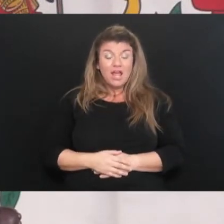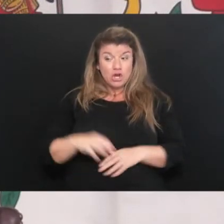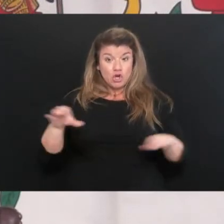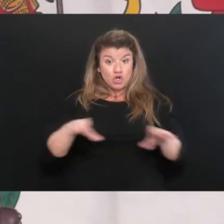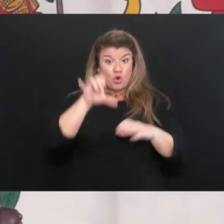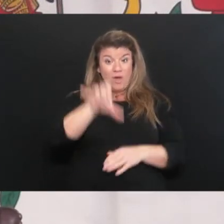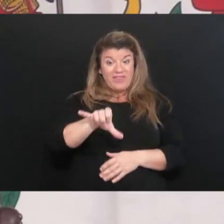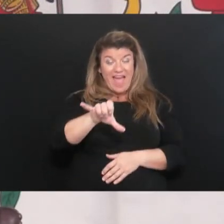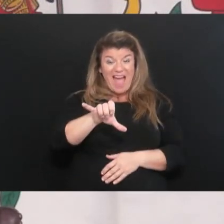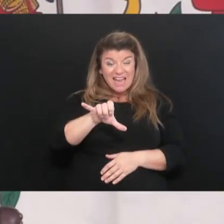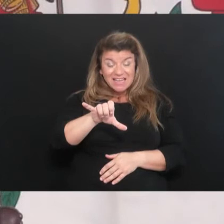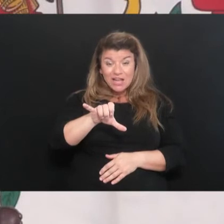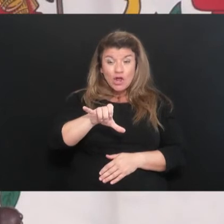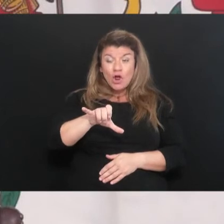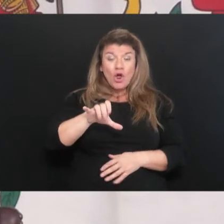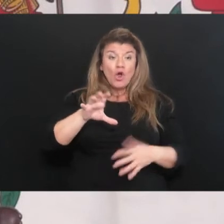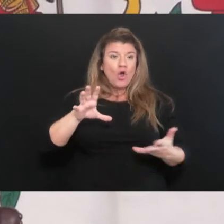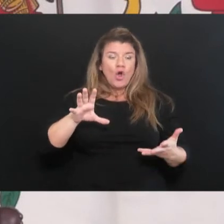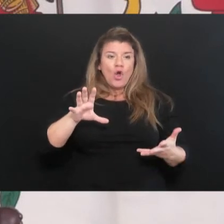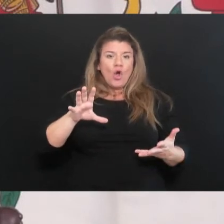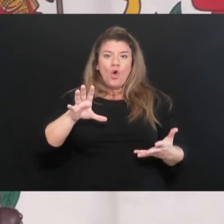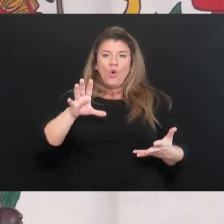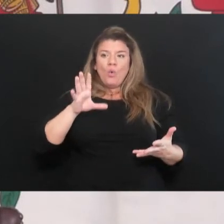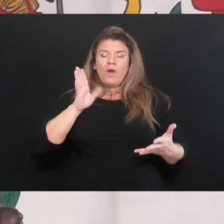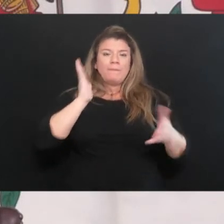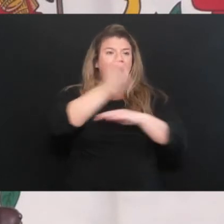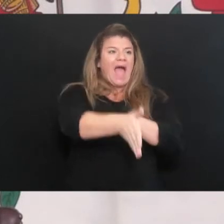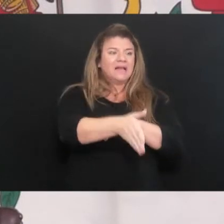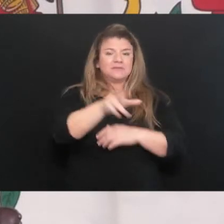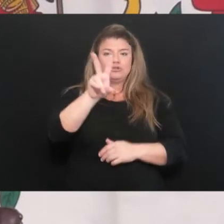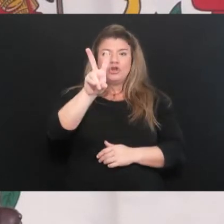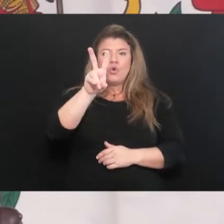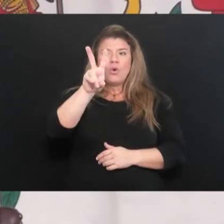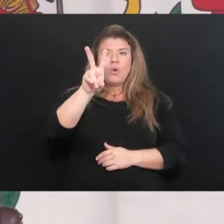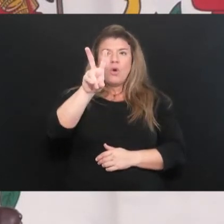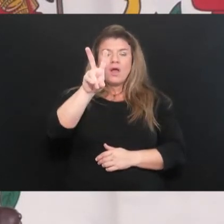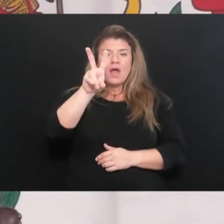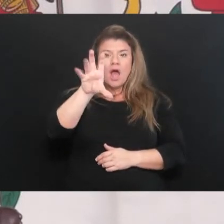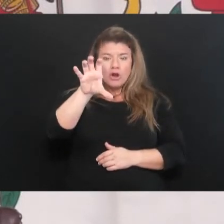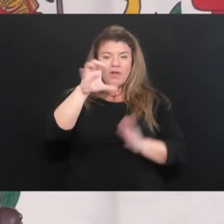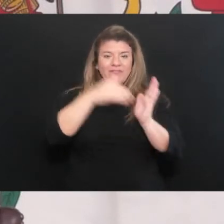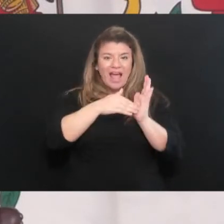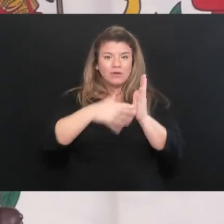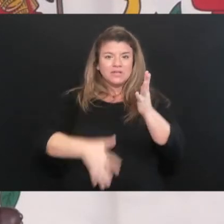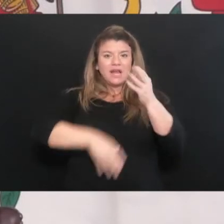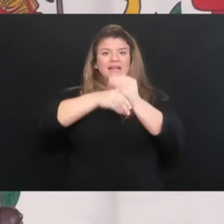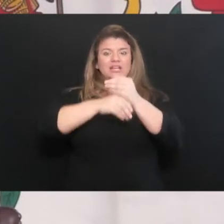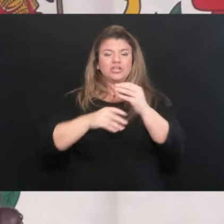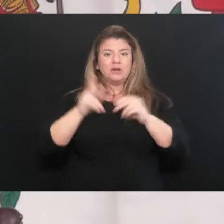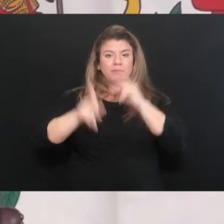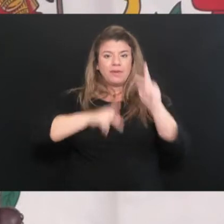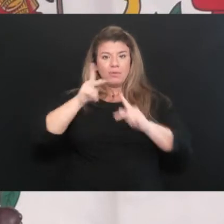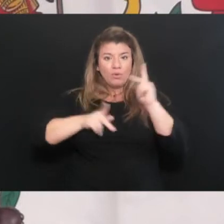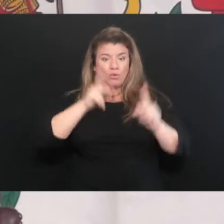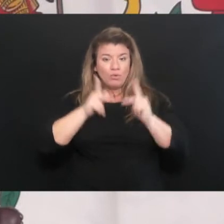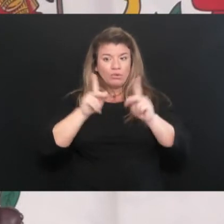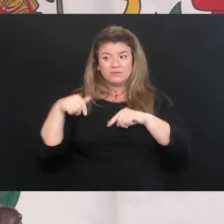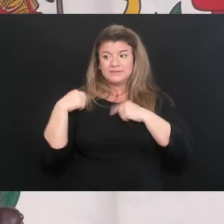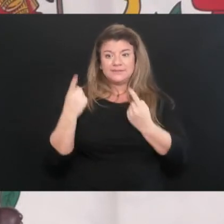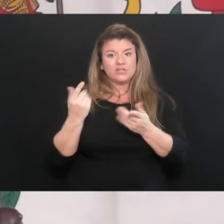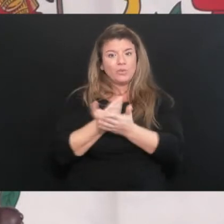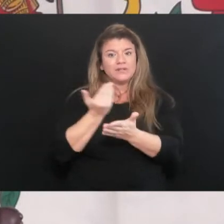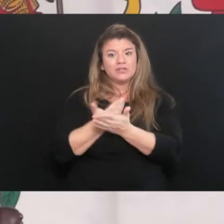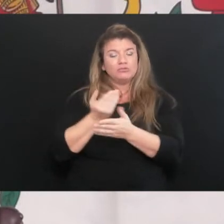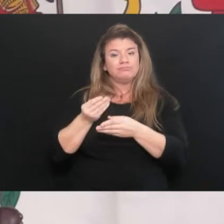have crossed way past 200,000 additional people since we started those